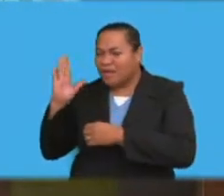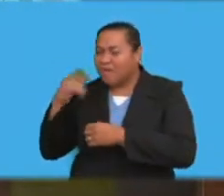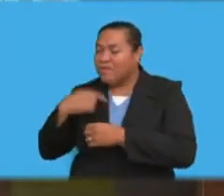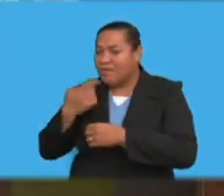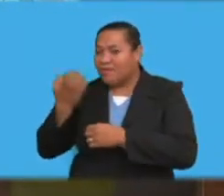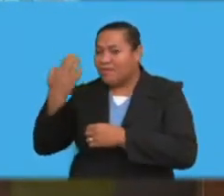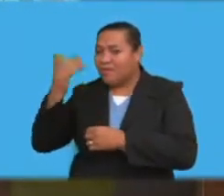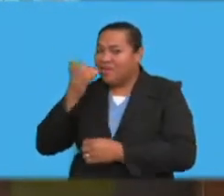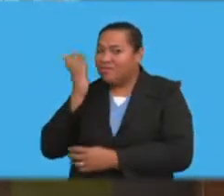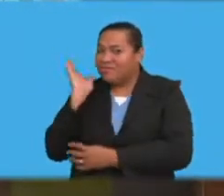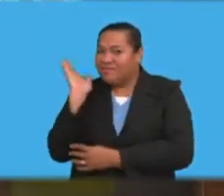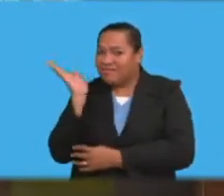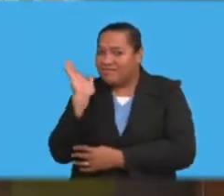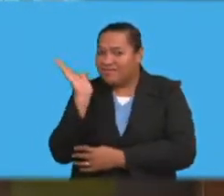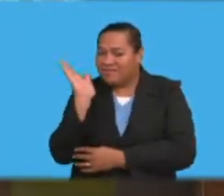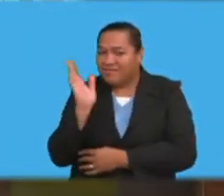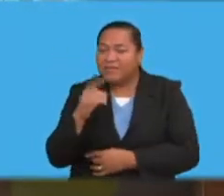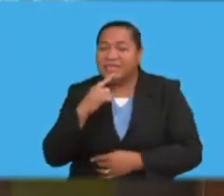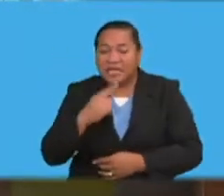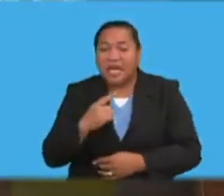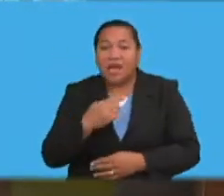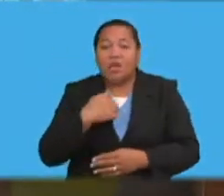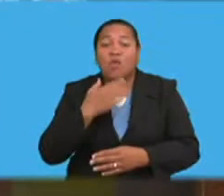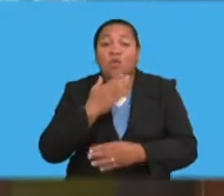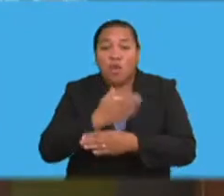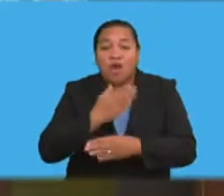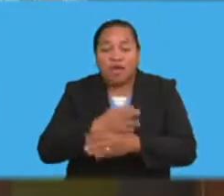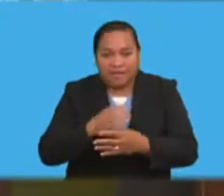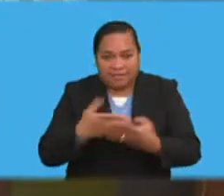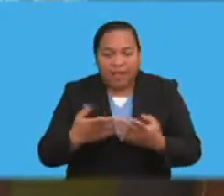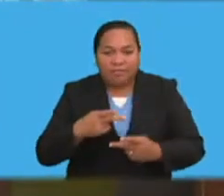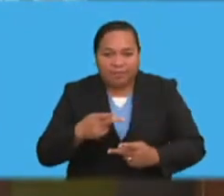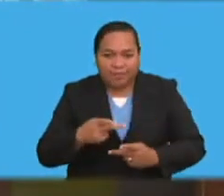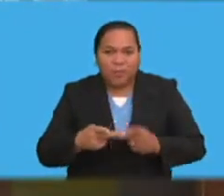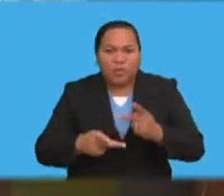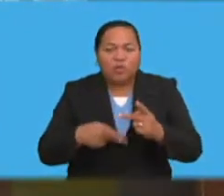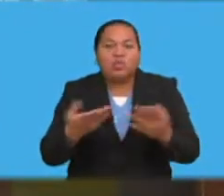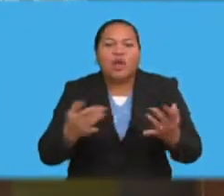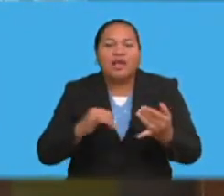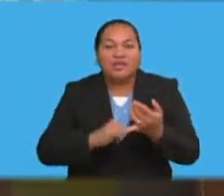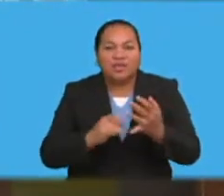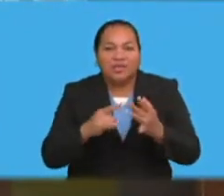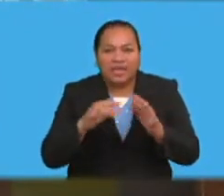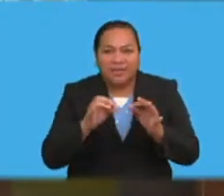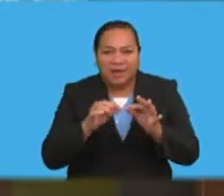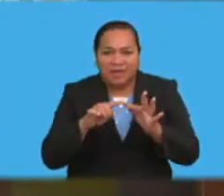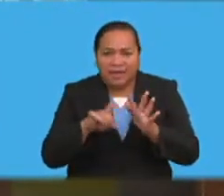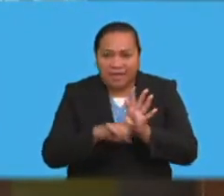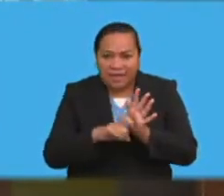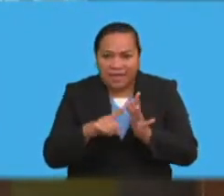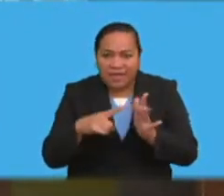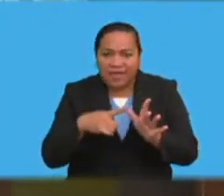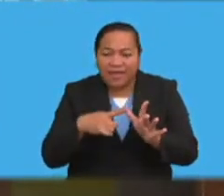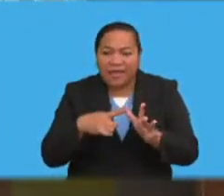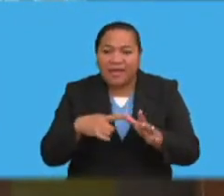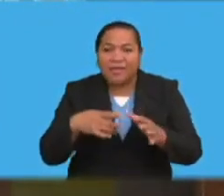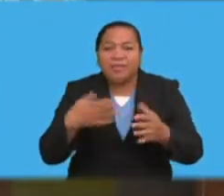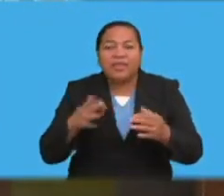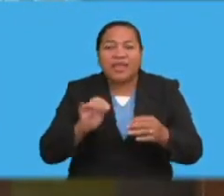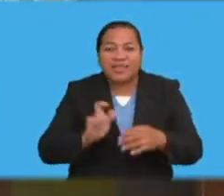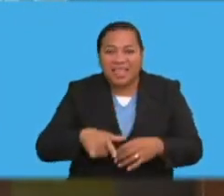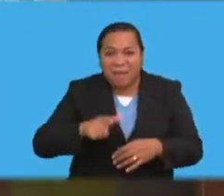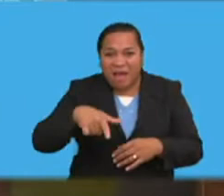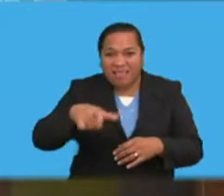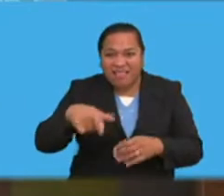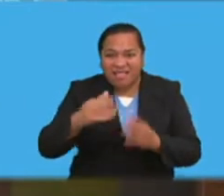statements that work is in progress at Siberia with regard to drainage work. A day later,